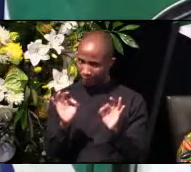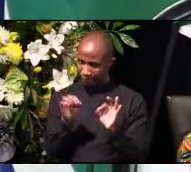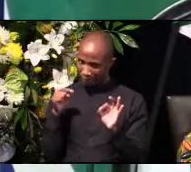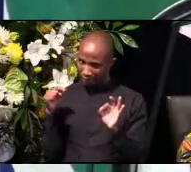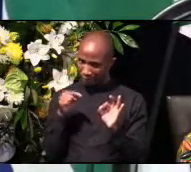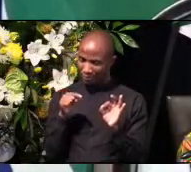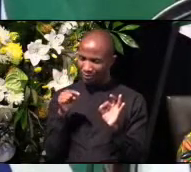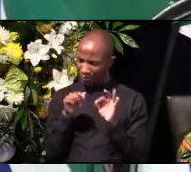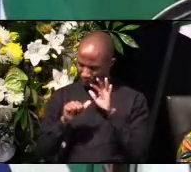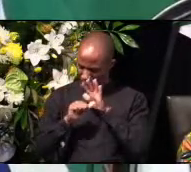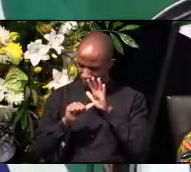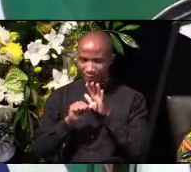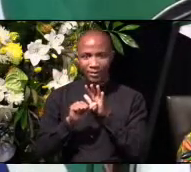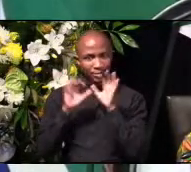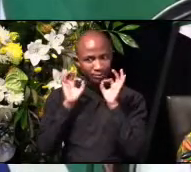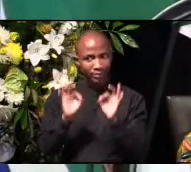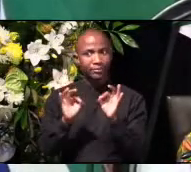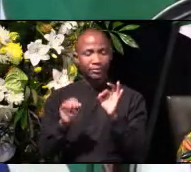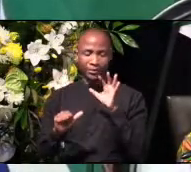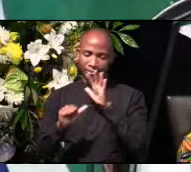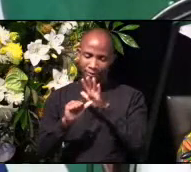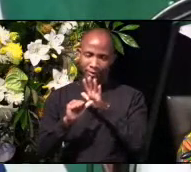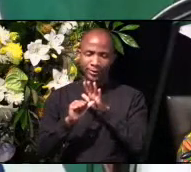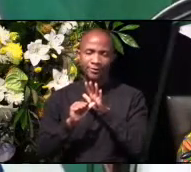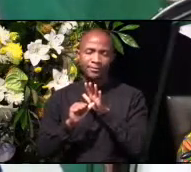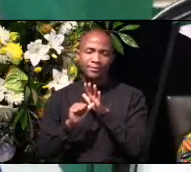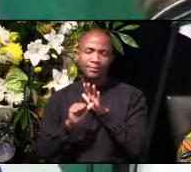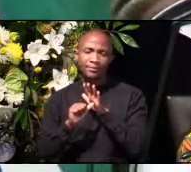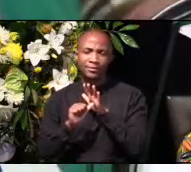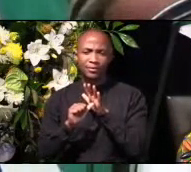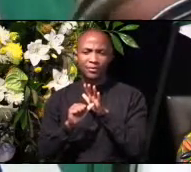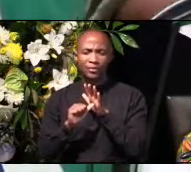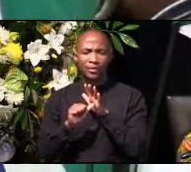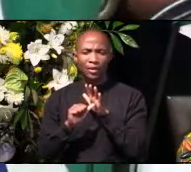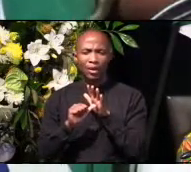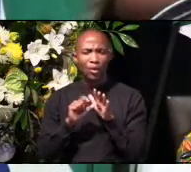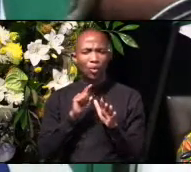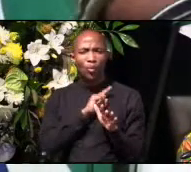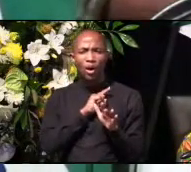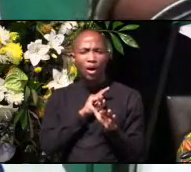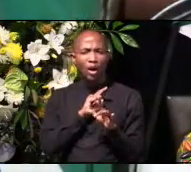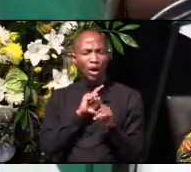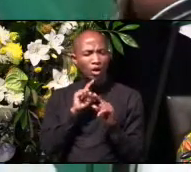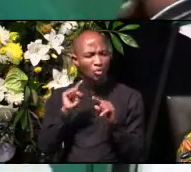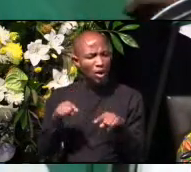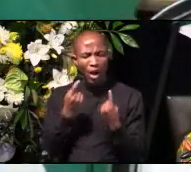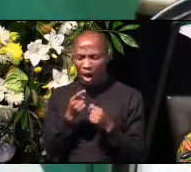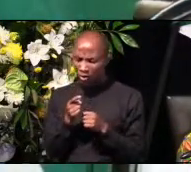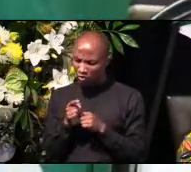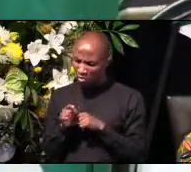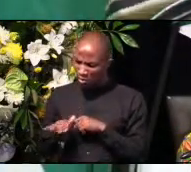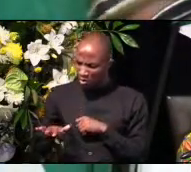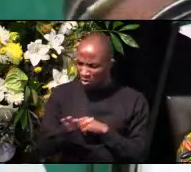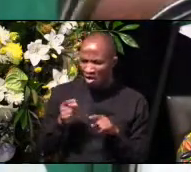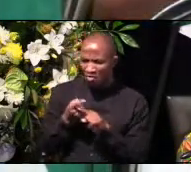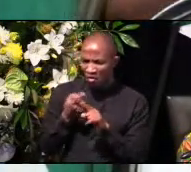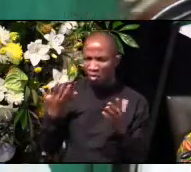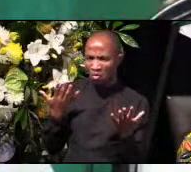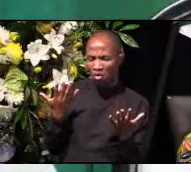being the condition because you can't use demographic profile